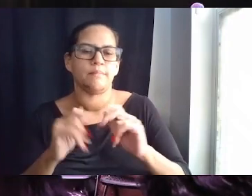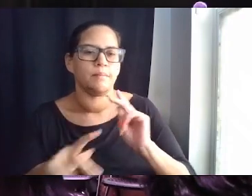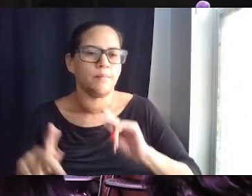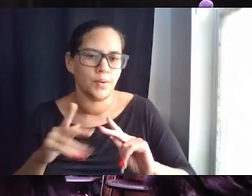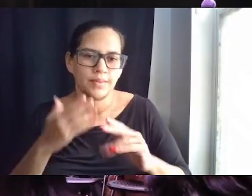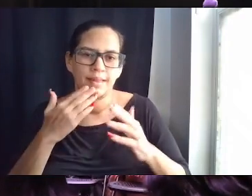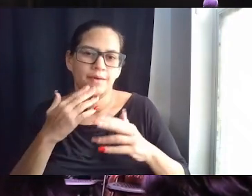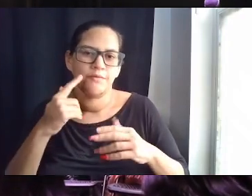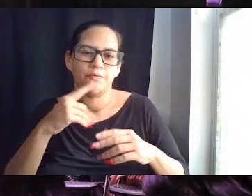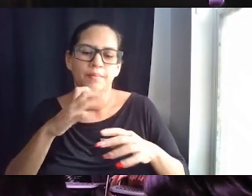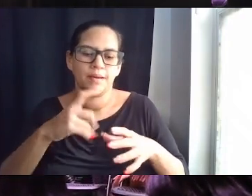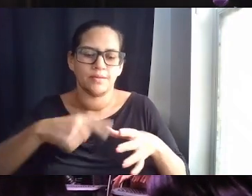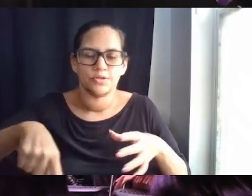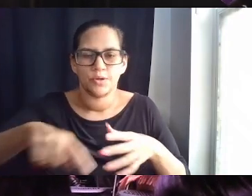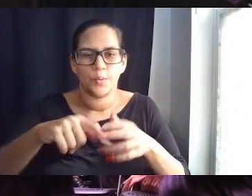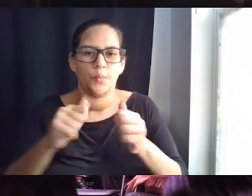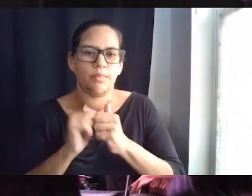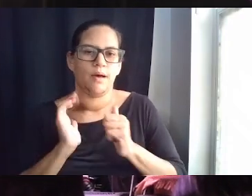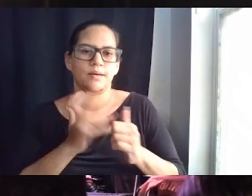today.